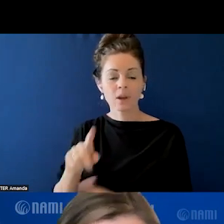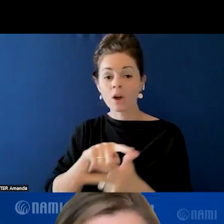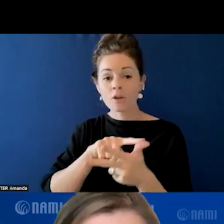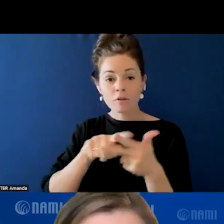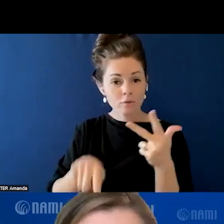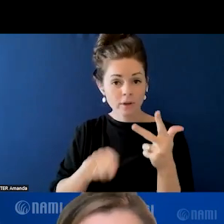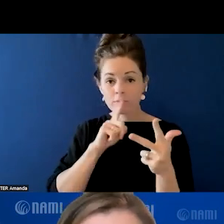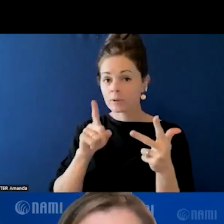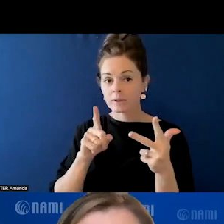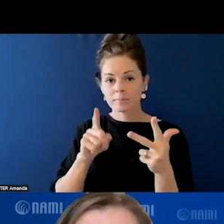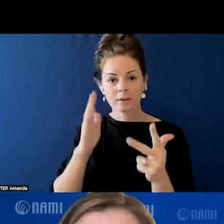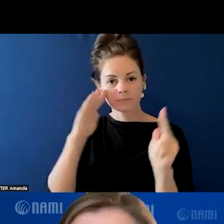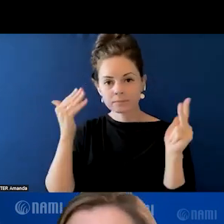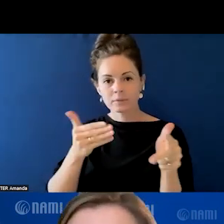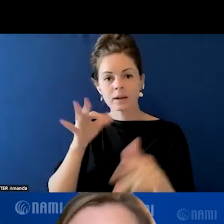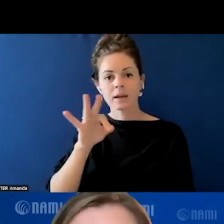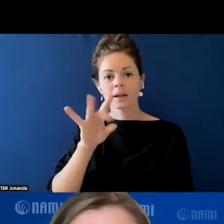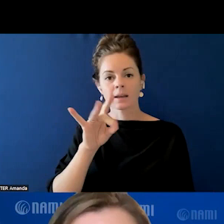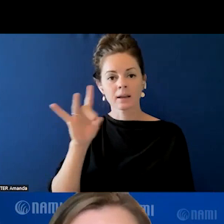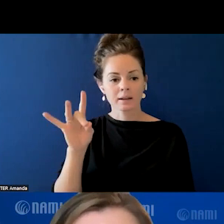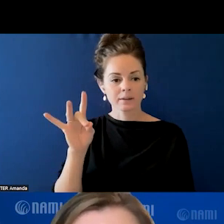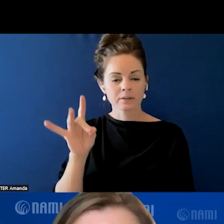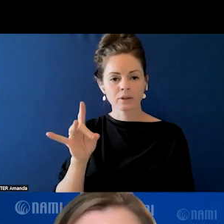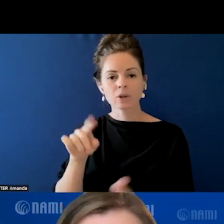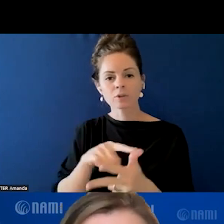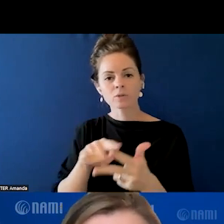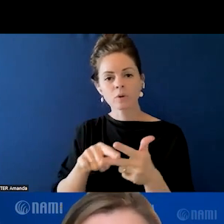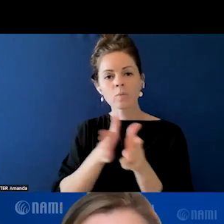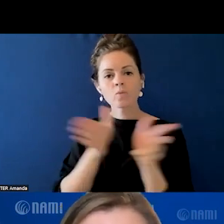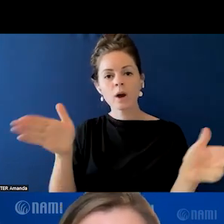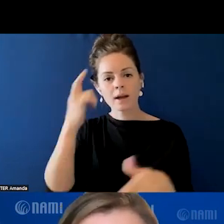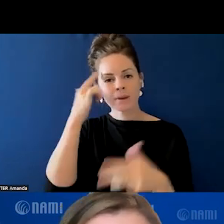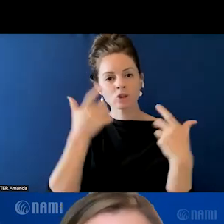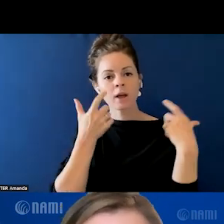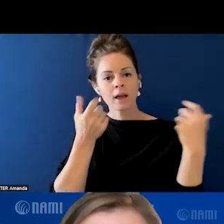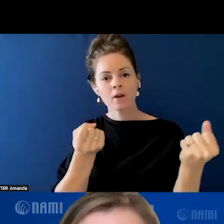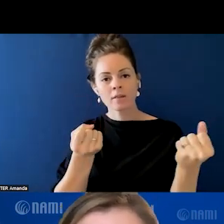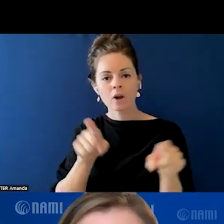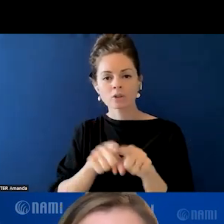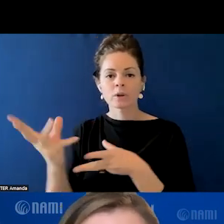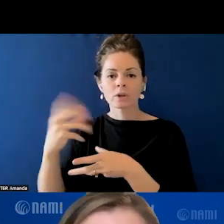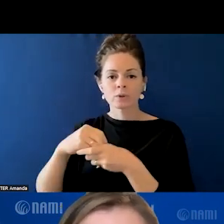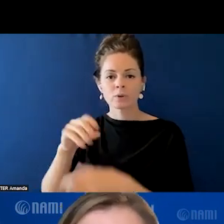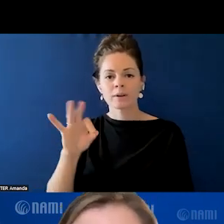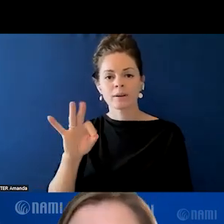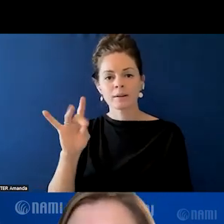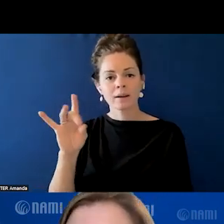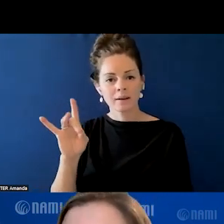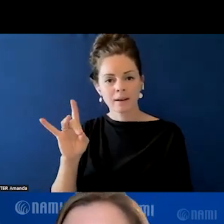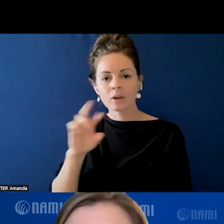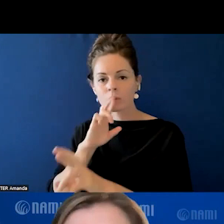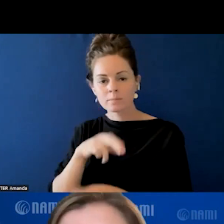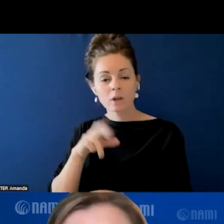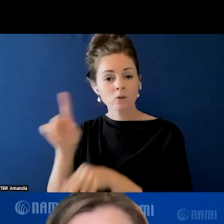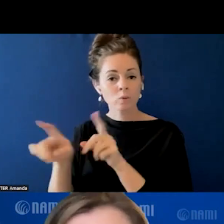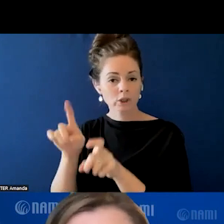to 988 and crisis response. 2 of them have been on broader mental health, but we always make sure to include 988 and crisis response questions. And